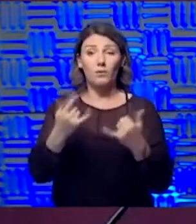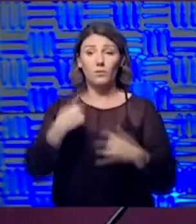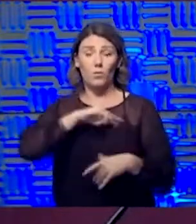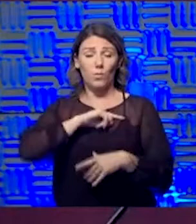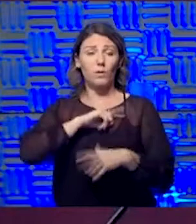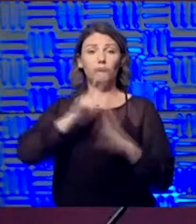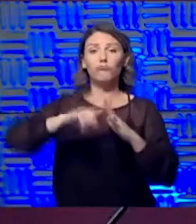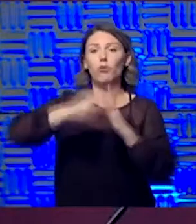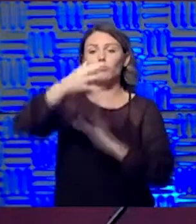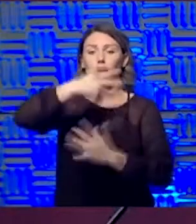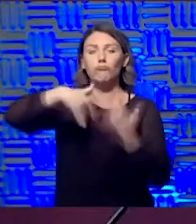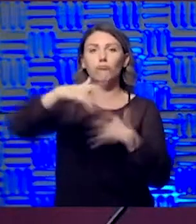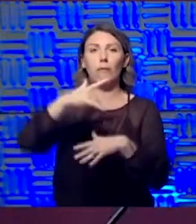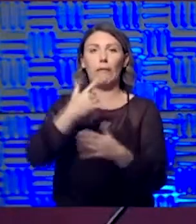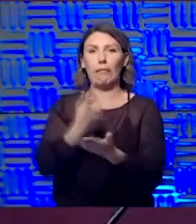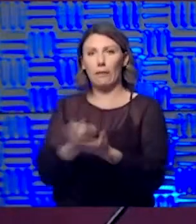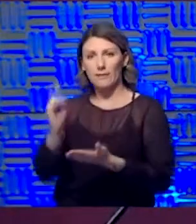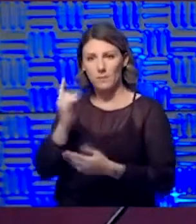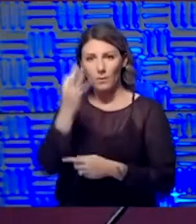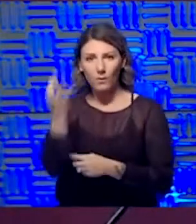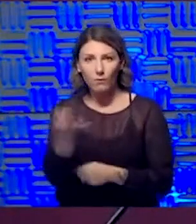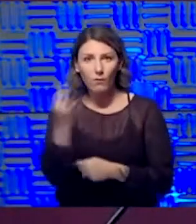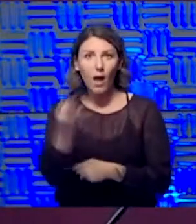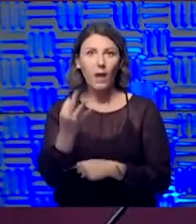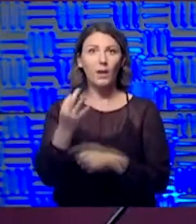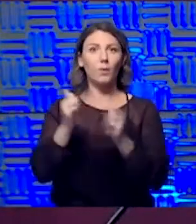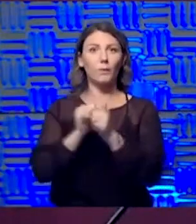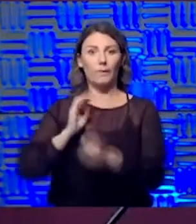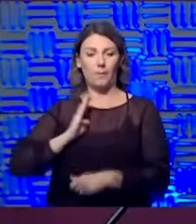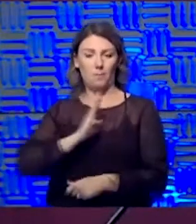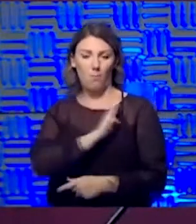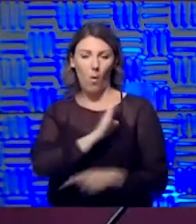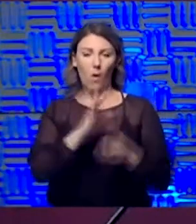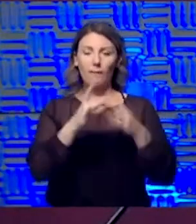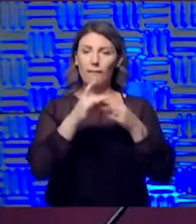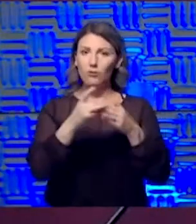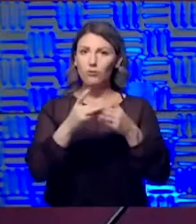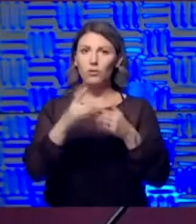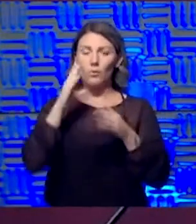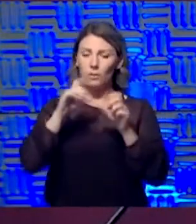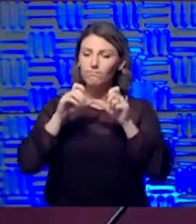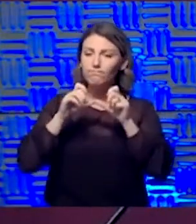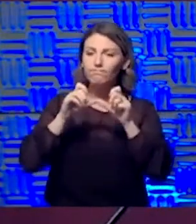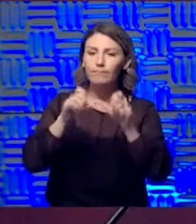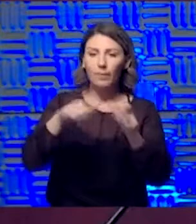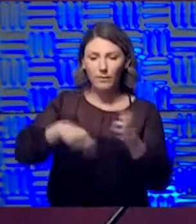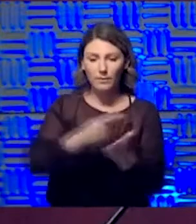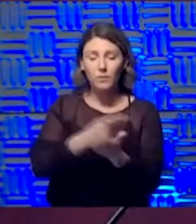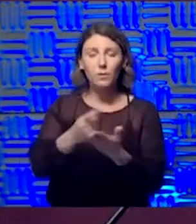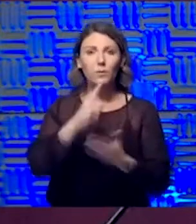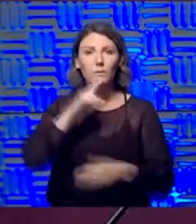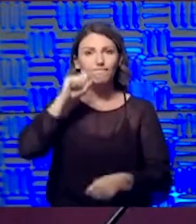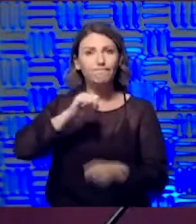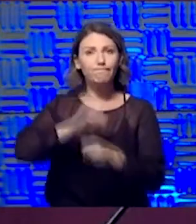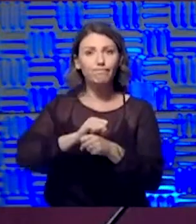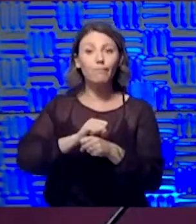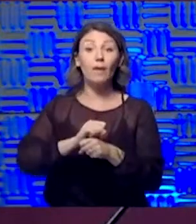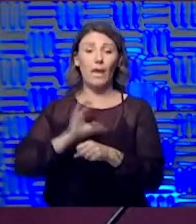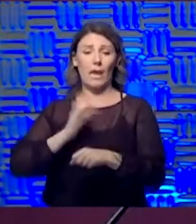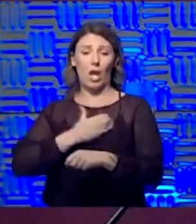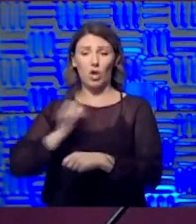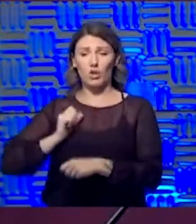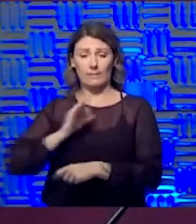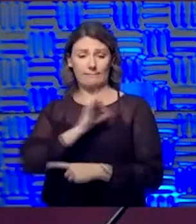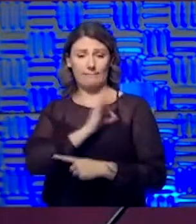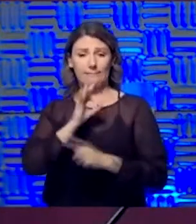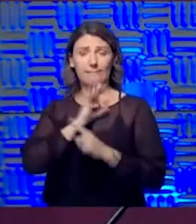last Friday with our board and our leadership, and we're going to continue to do that this week, that we are committing to keep our staff whole from a base